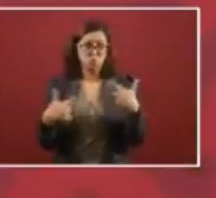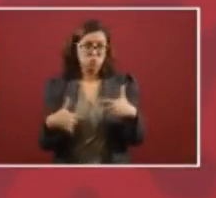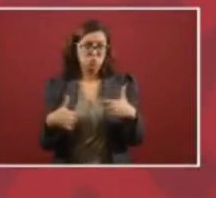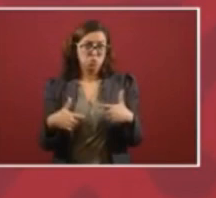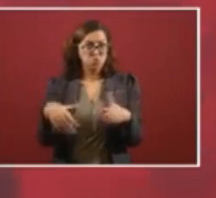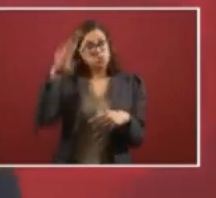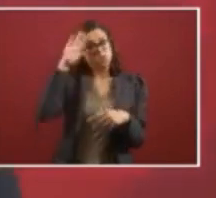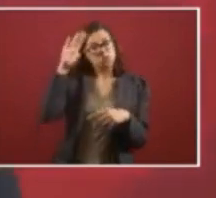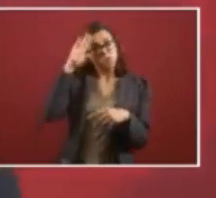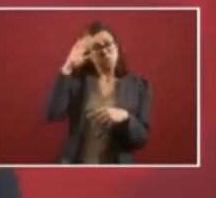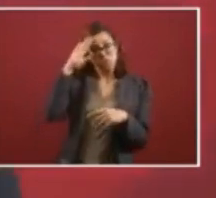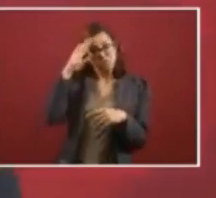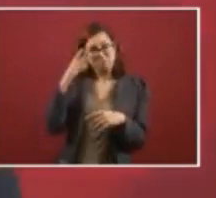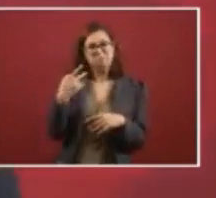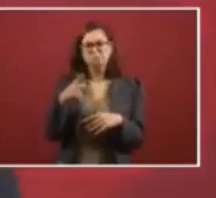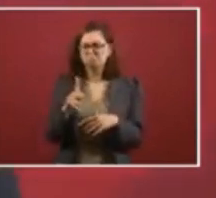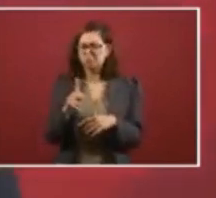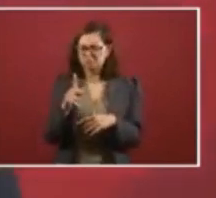But